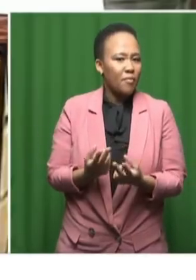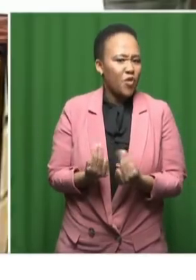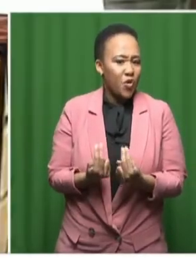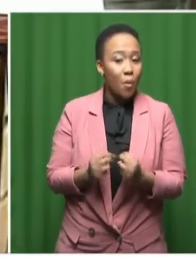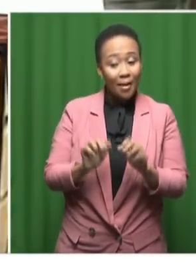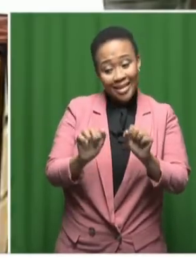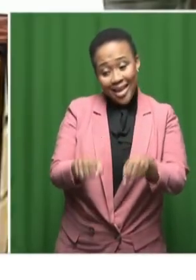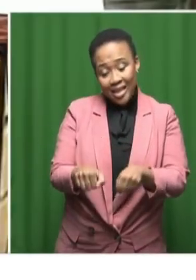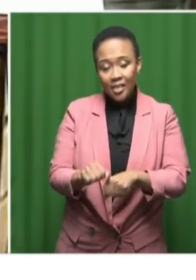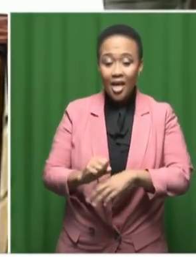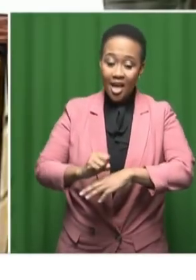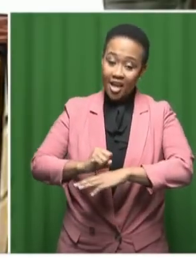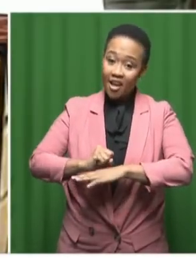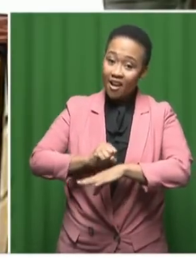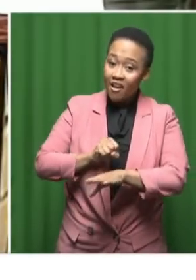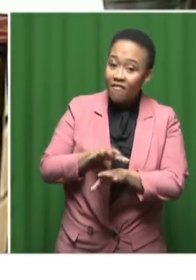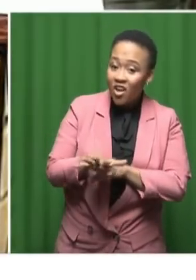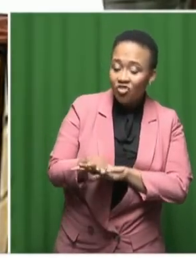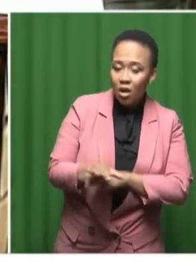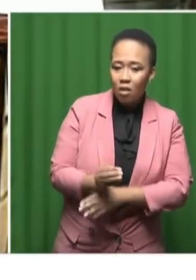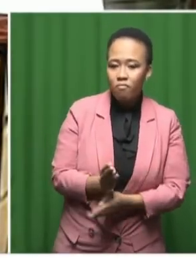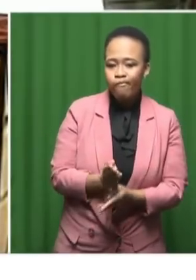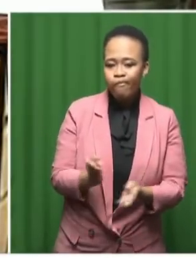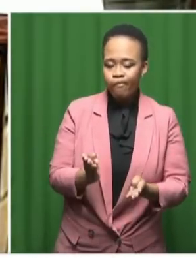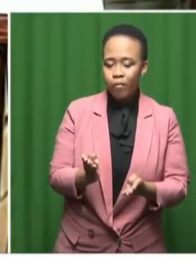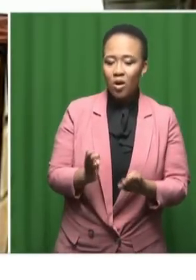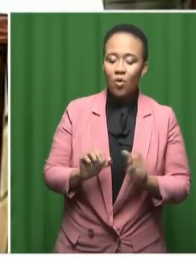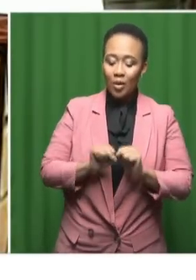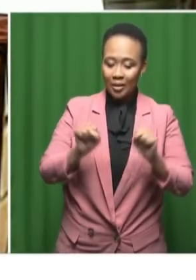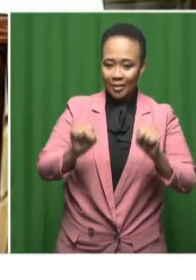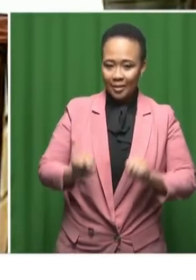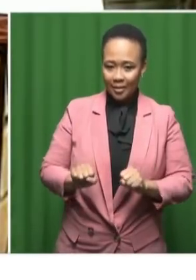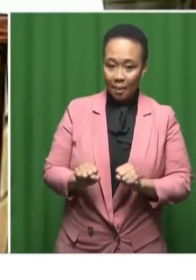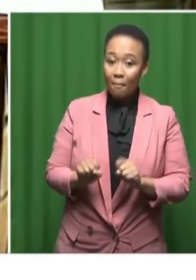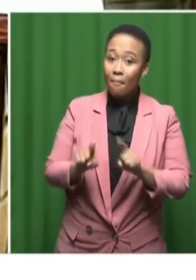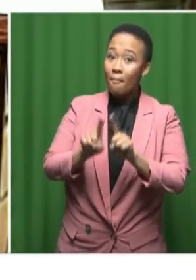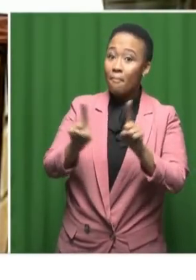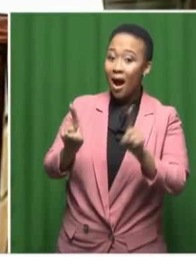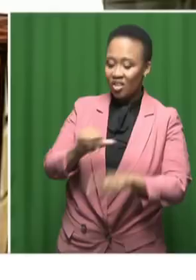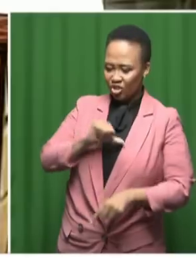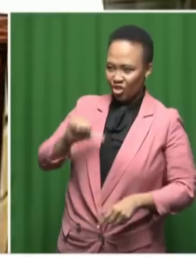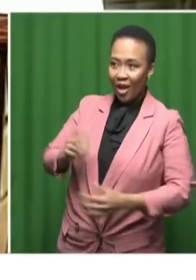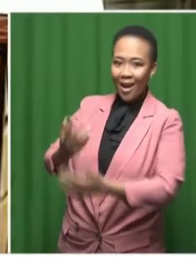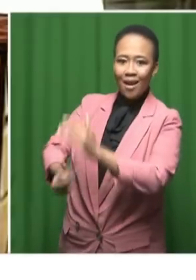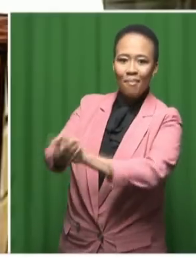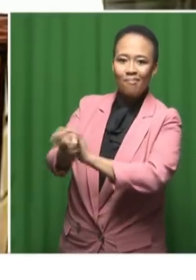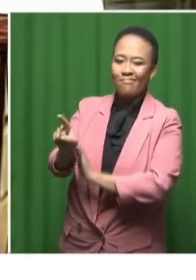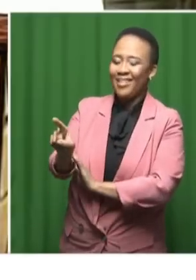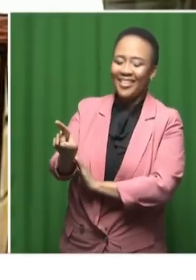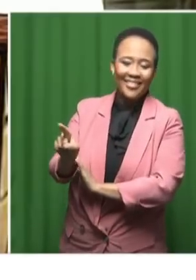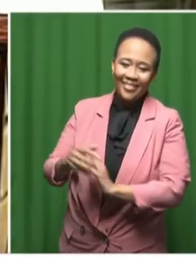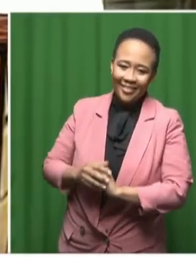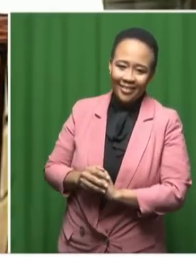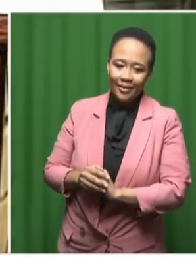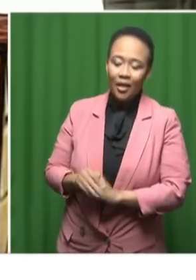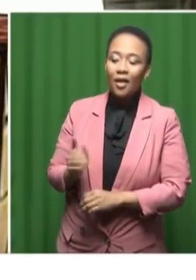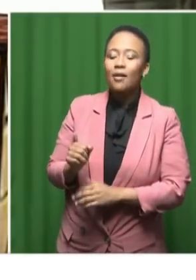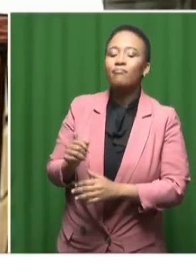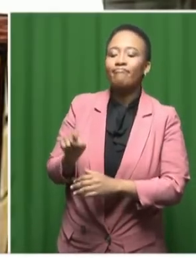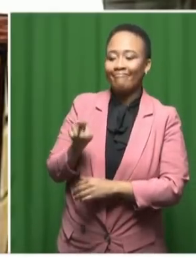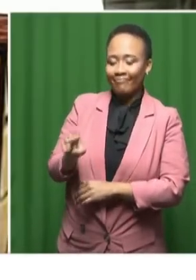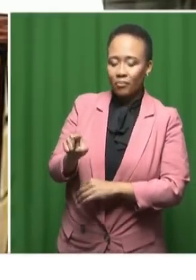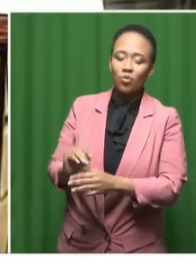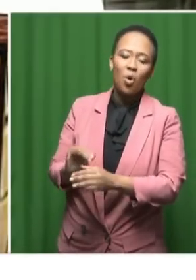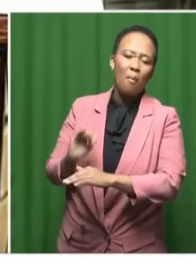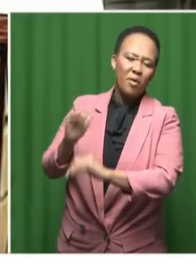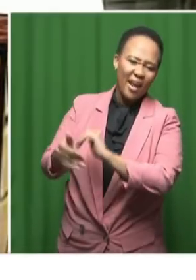was there and it helped in building the immune system. That did not happen in China. China was so well protected and with